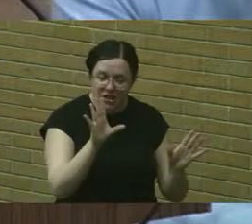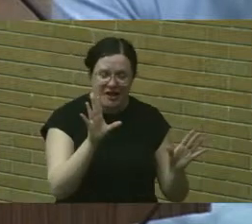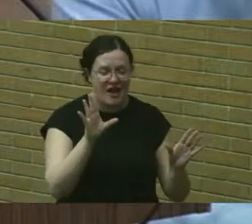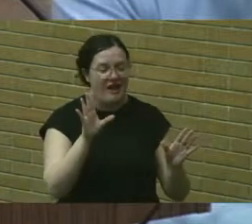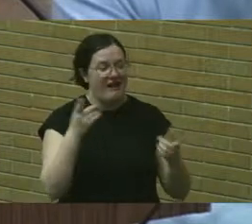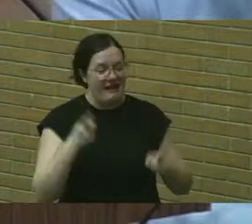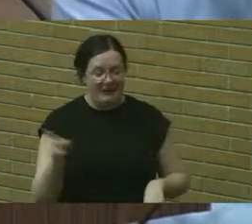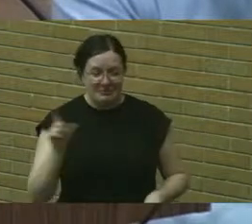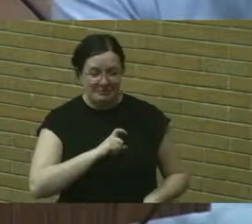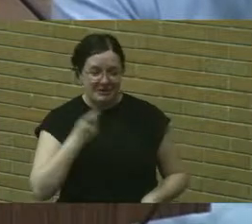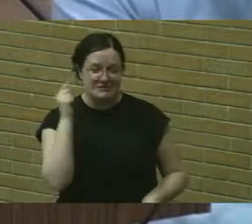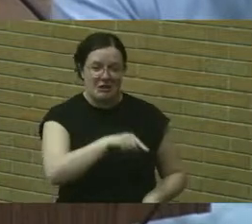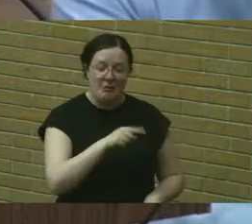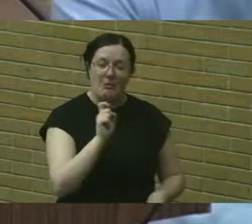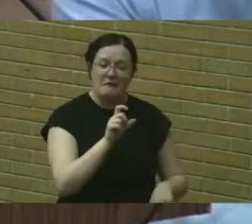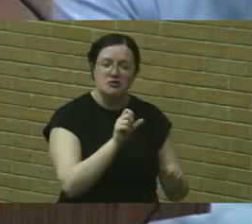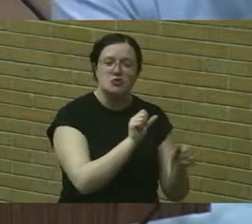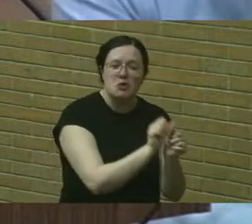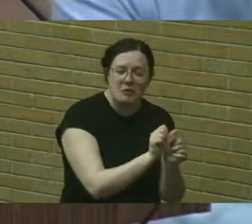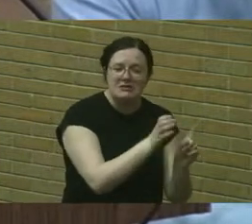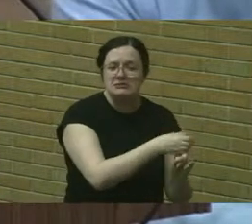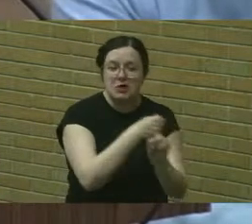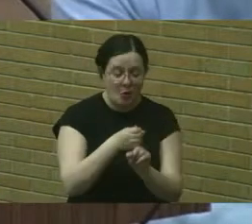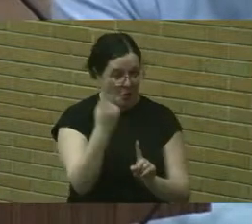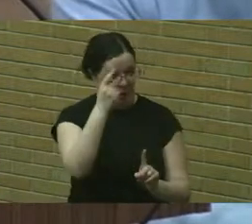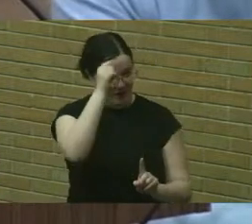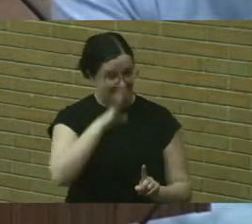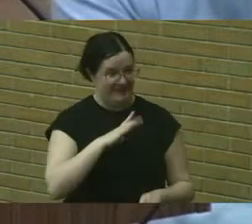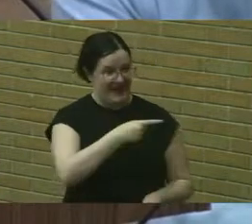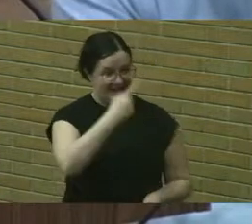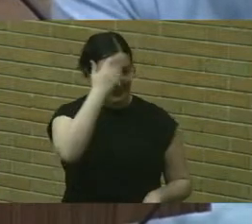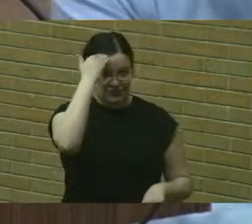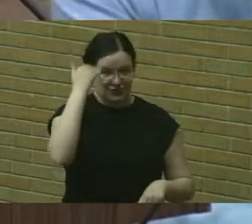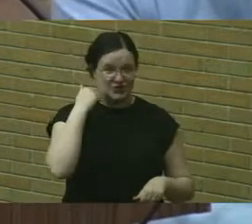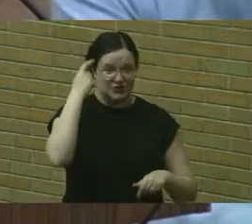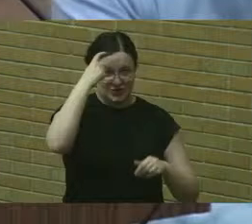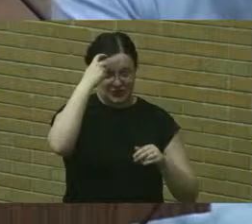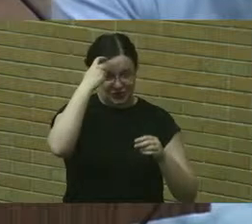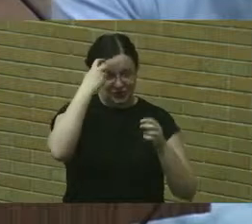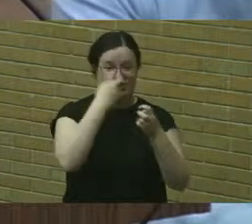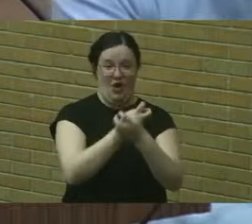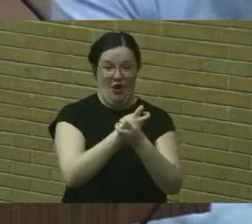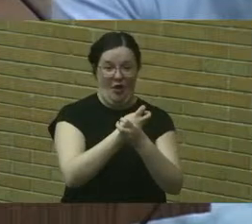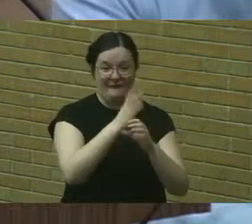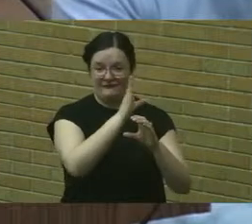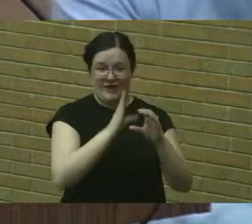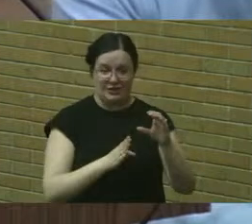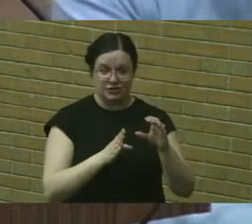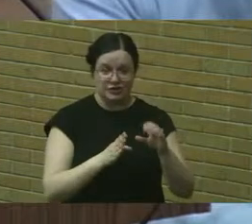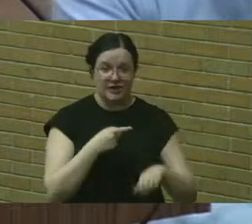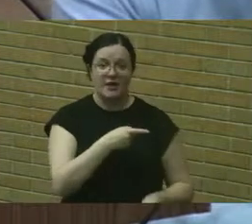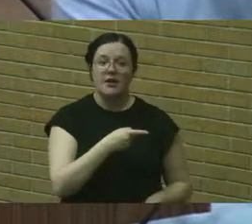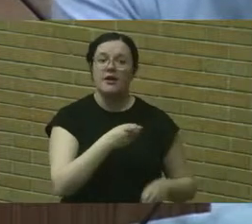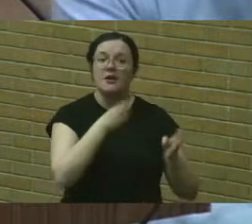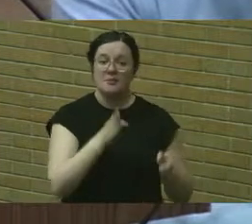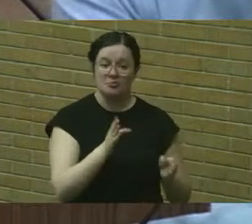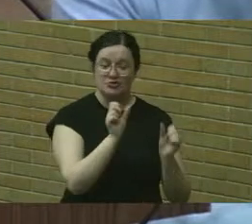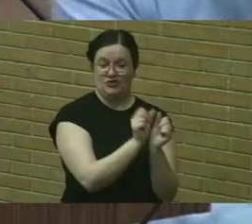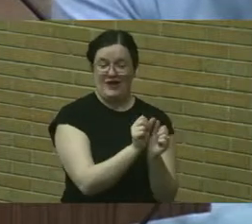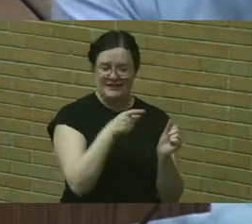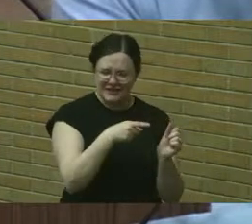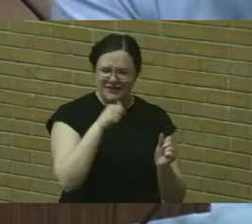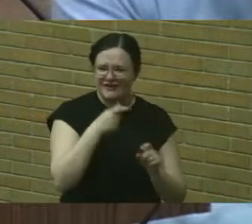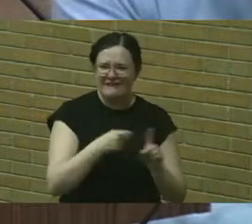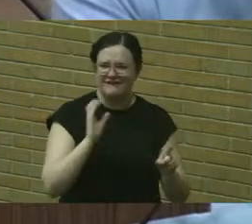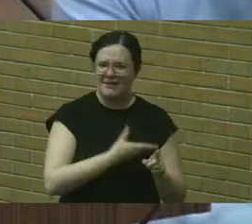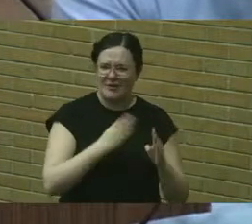fractured. In addition to that, those 3 men were arrested and they weren't even from our town. What was that